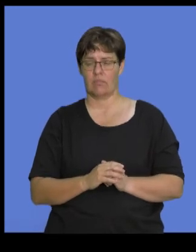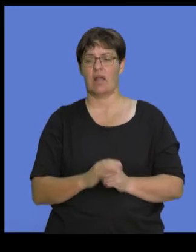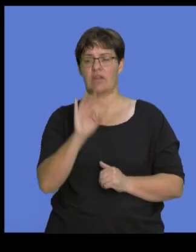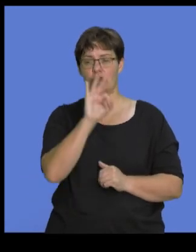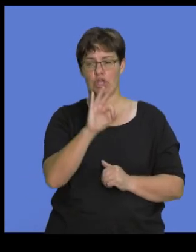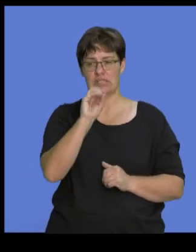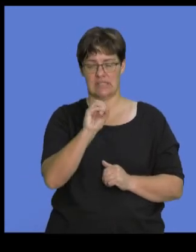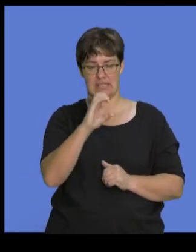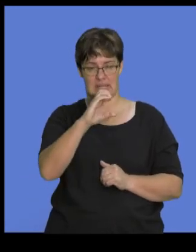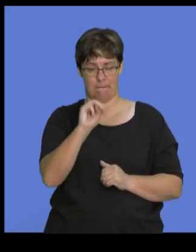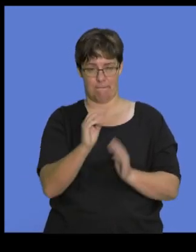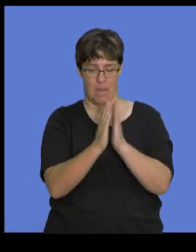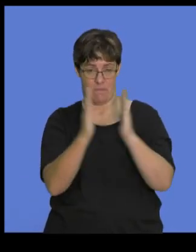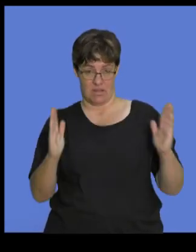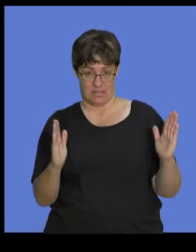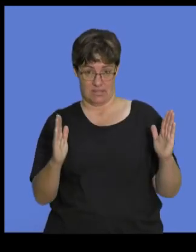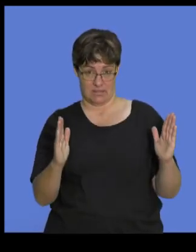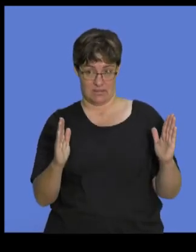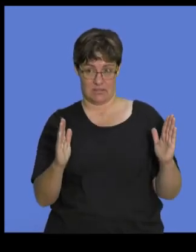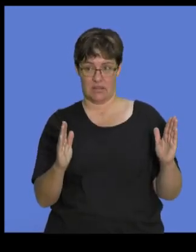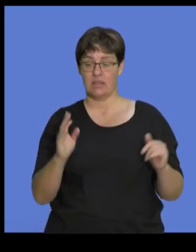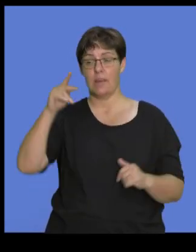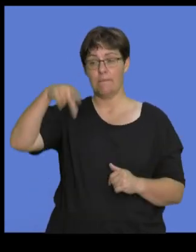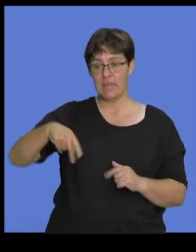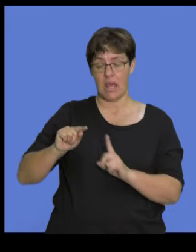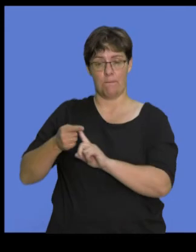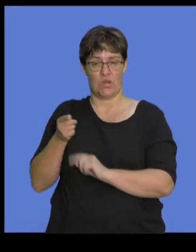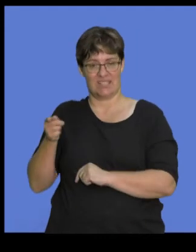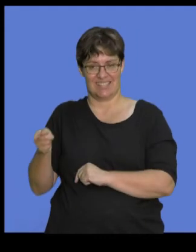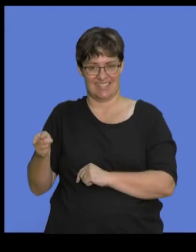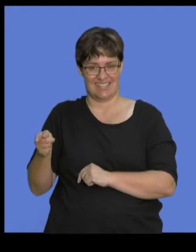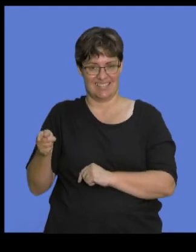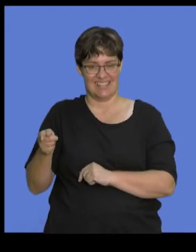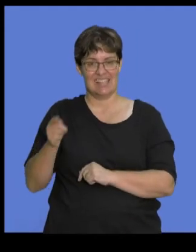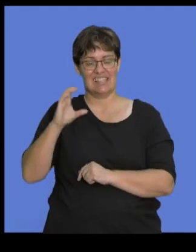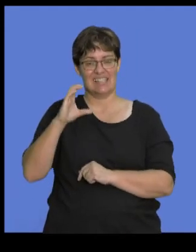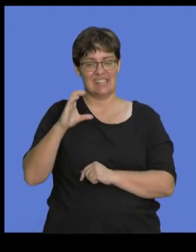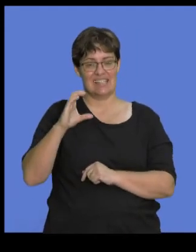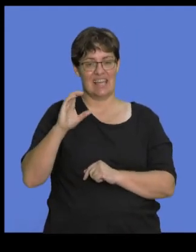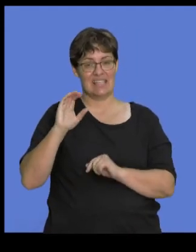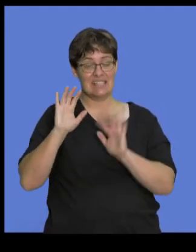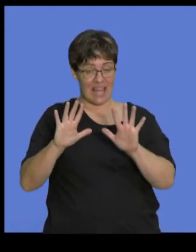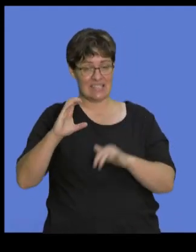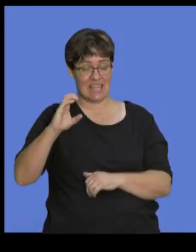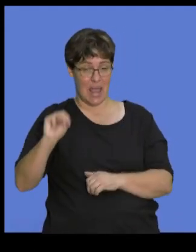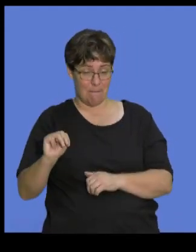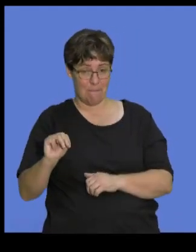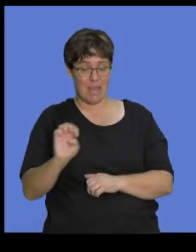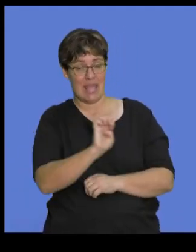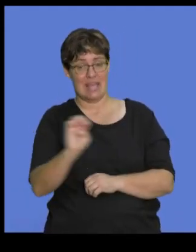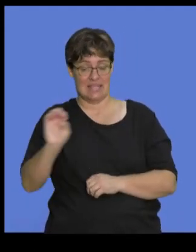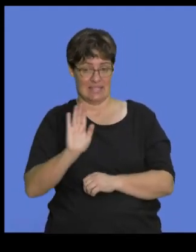Which are 30 centimeters apart, okay? And then P is a point that is 10 centimeters east of charge